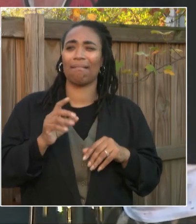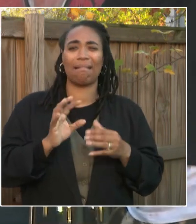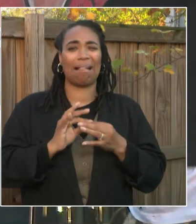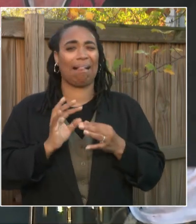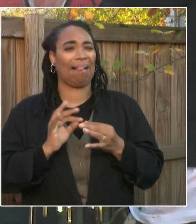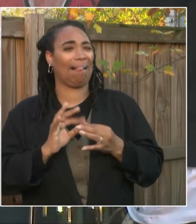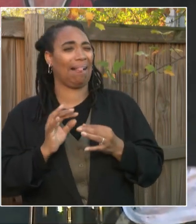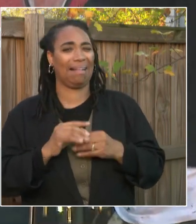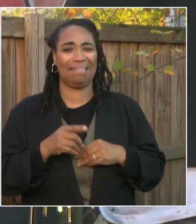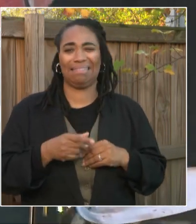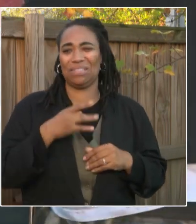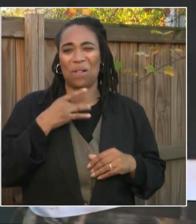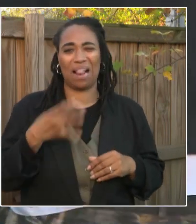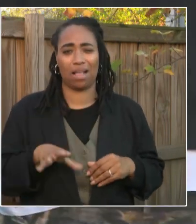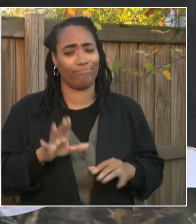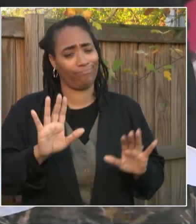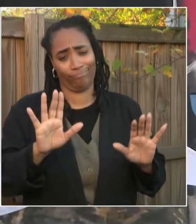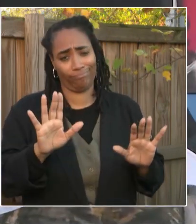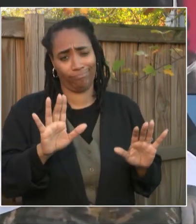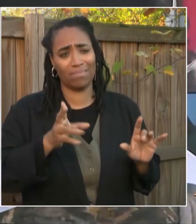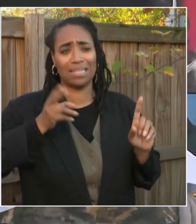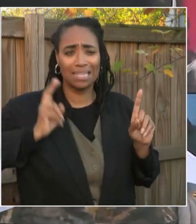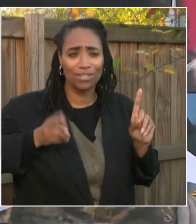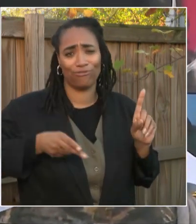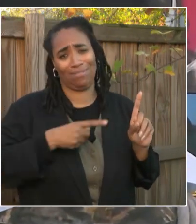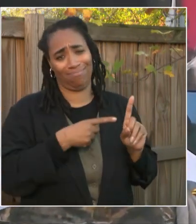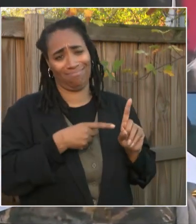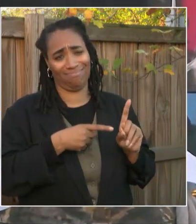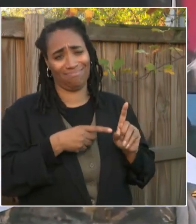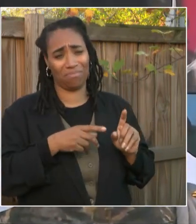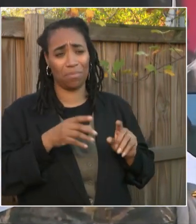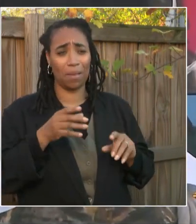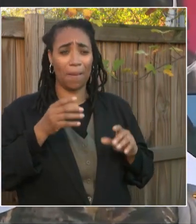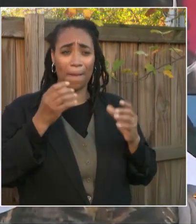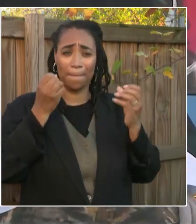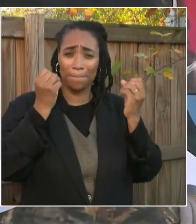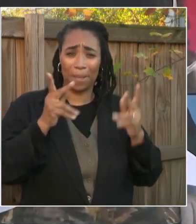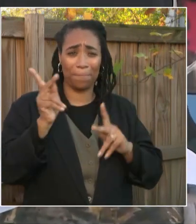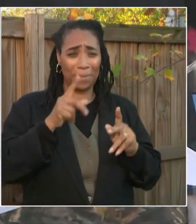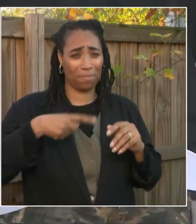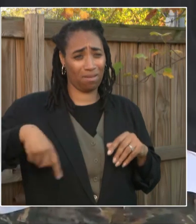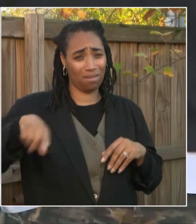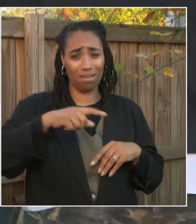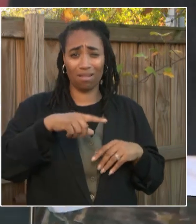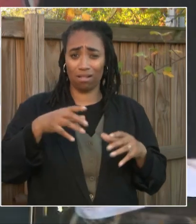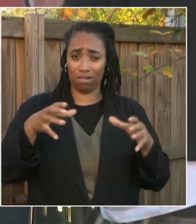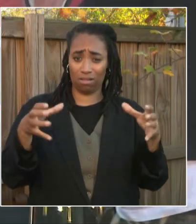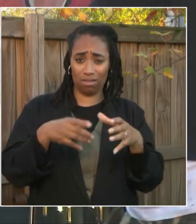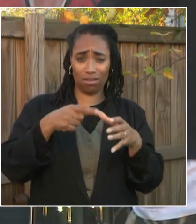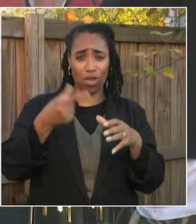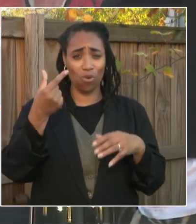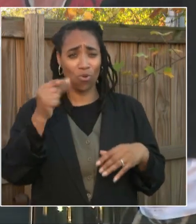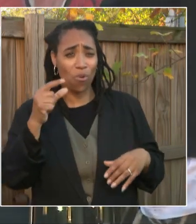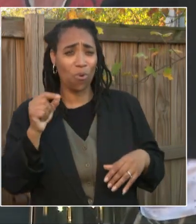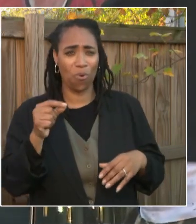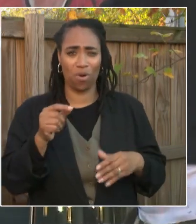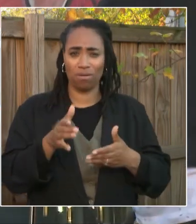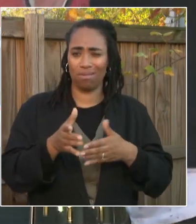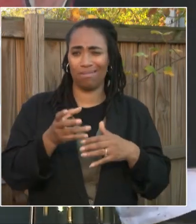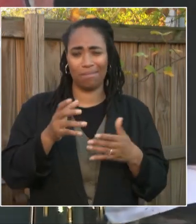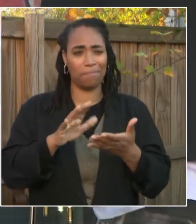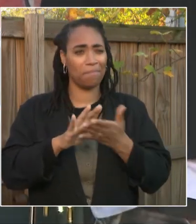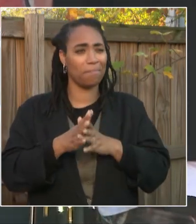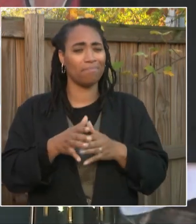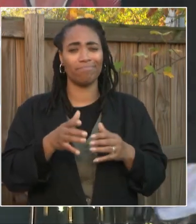Chuck was the reason why a lot of people in Go-Go got clean. Because when Chuck got clean, Go-Go got clean. Chuck learned how to play